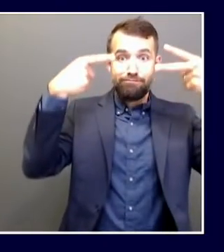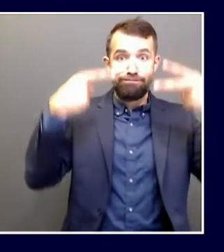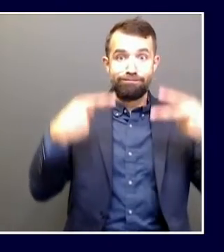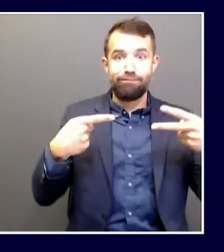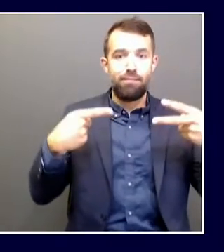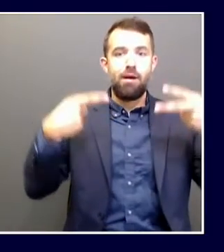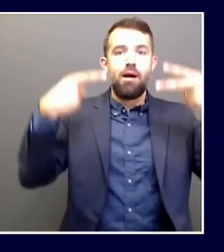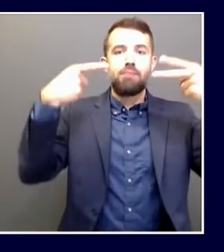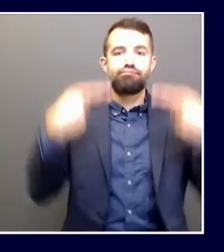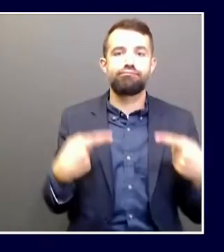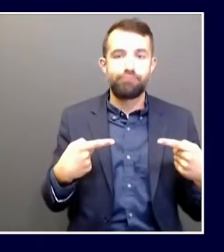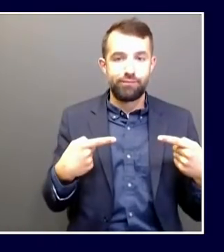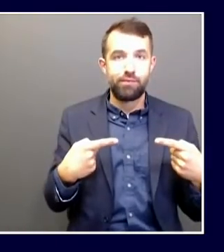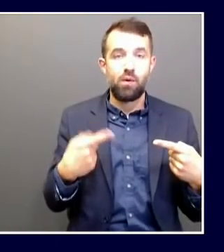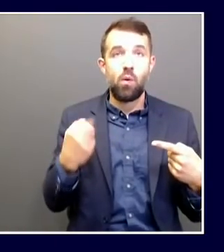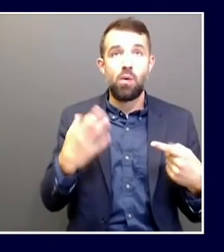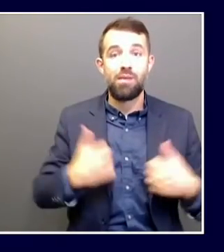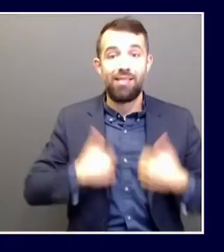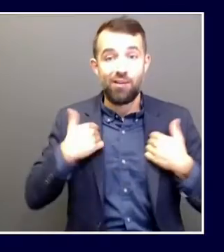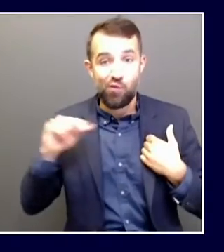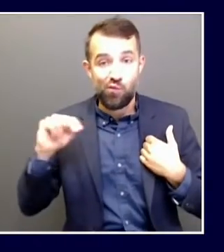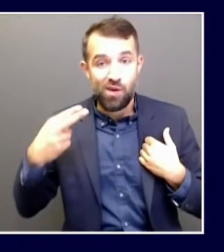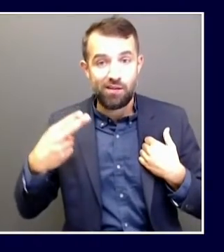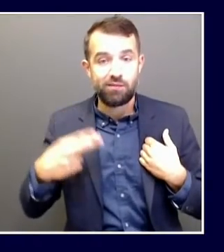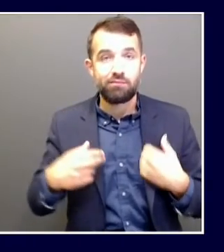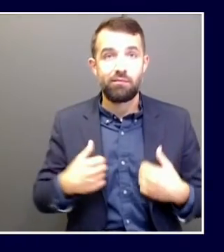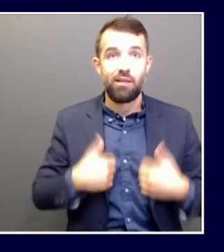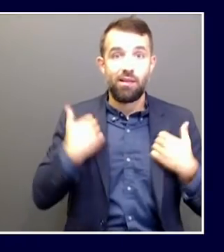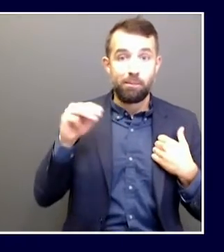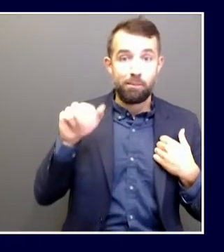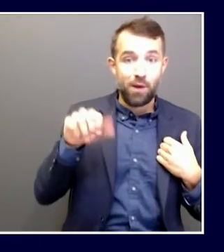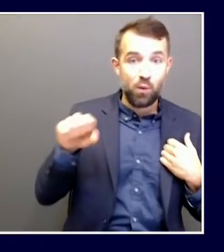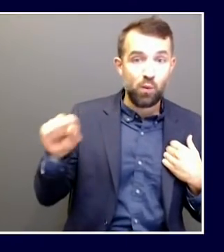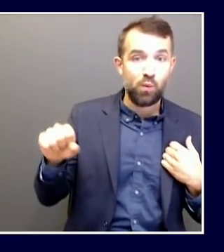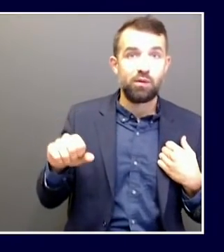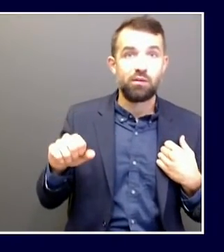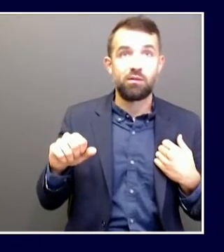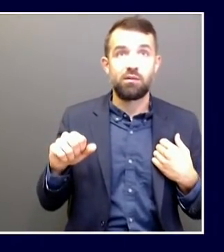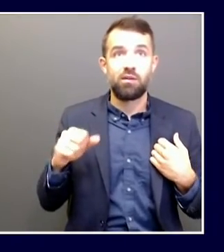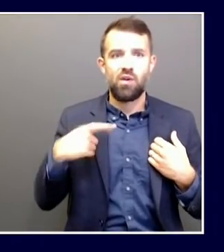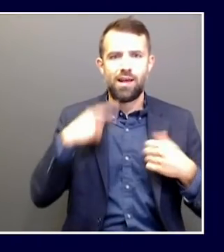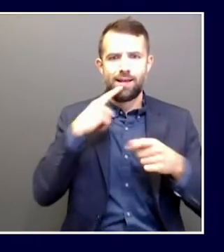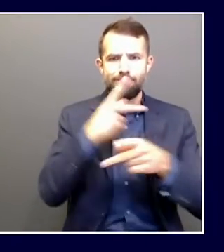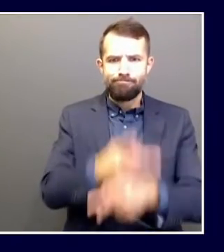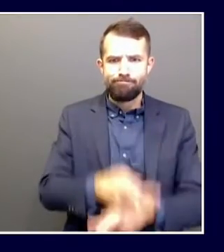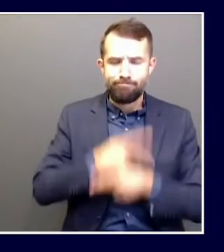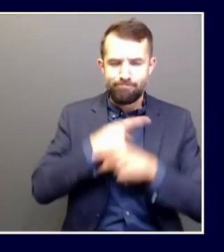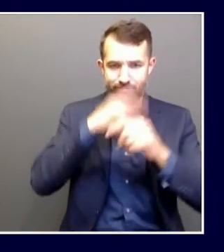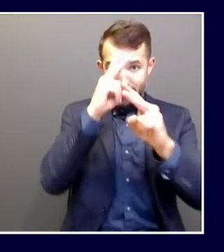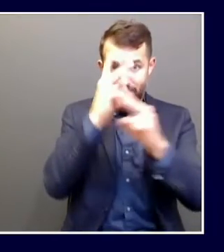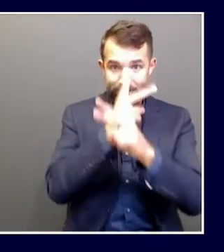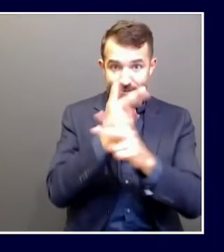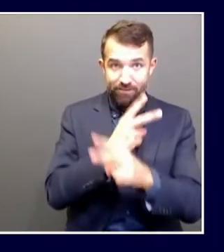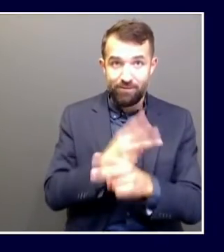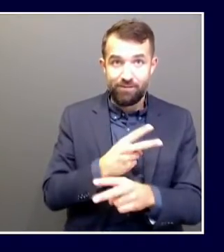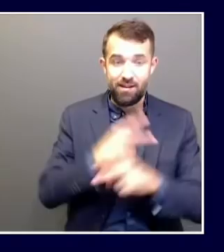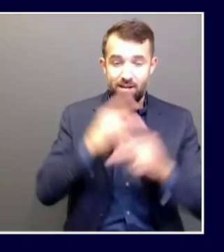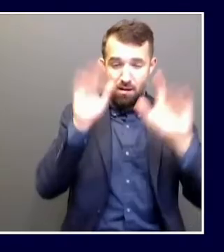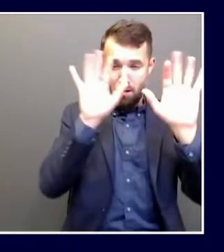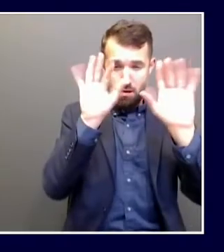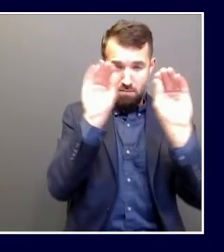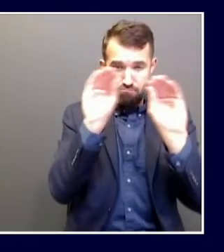cases by about 20%. That's why doing this methodically and accurately is correct. What that also means is that